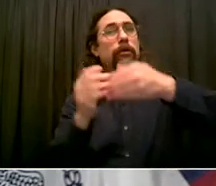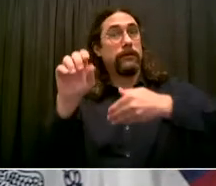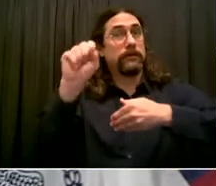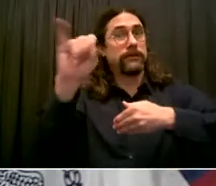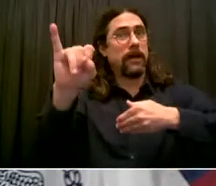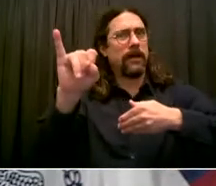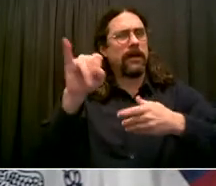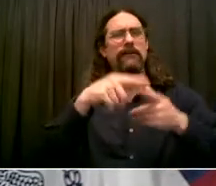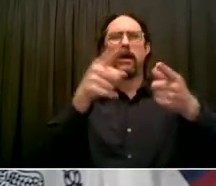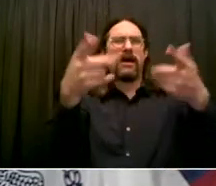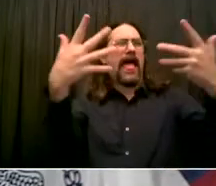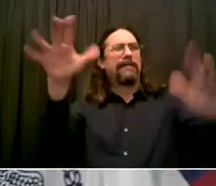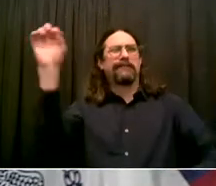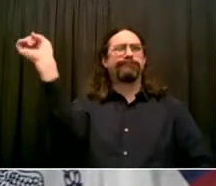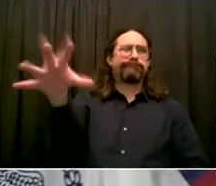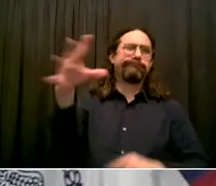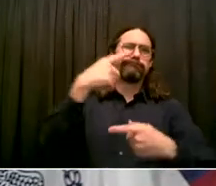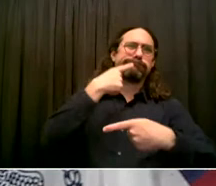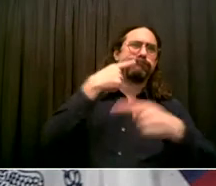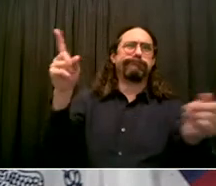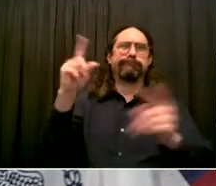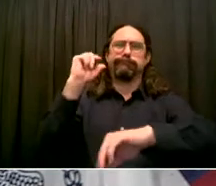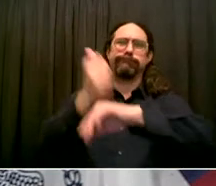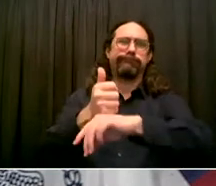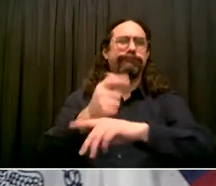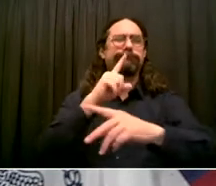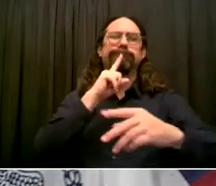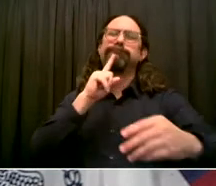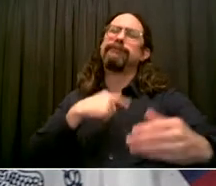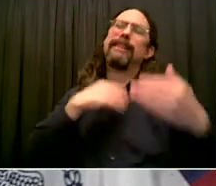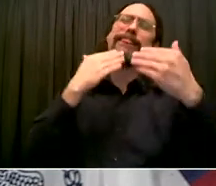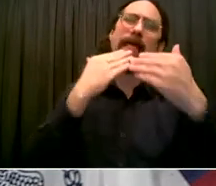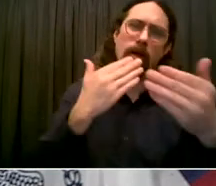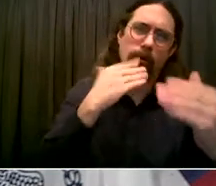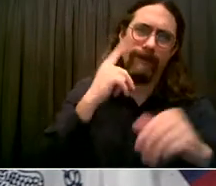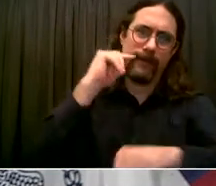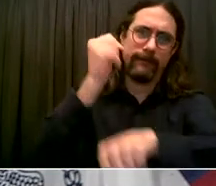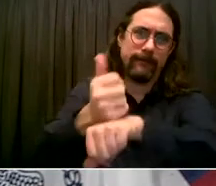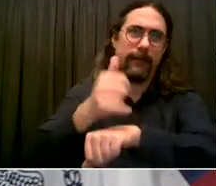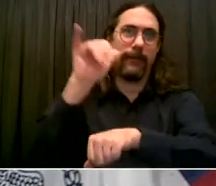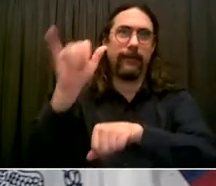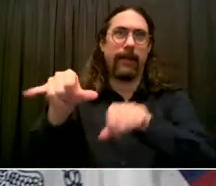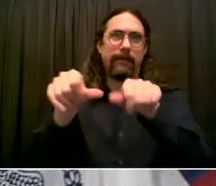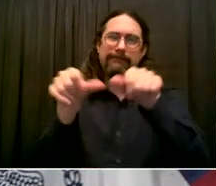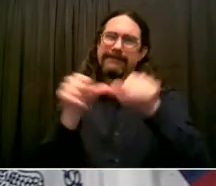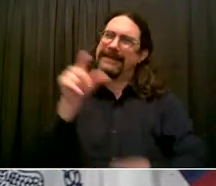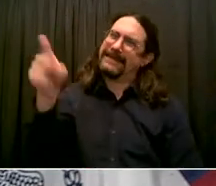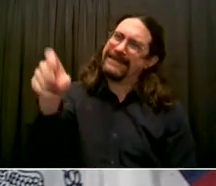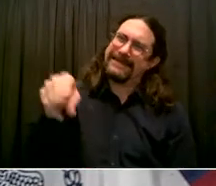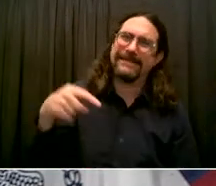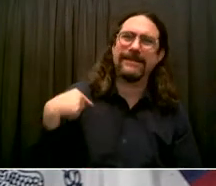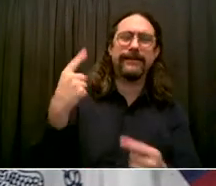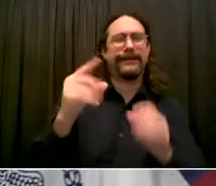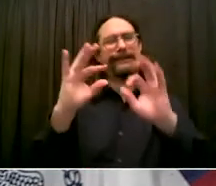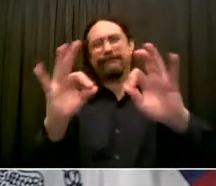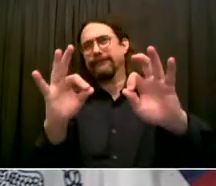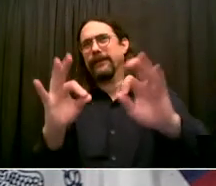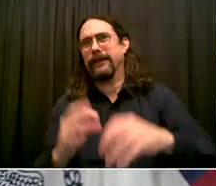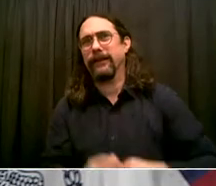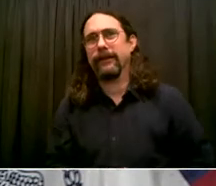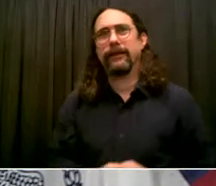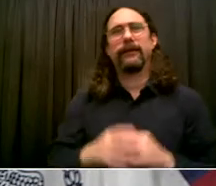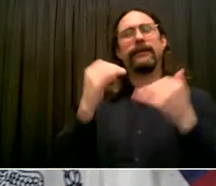wanted to ask you about appointments. So it looks like there's some restrictions on